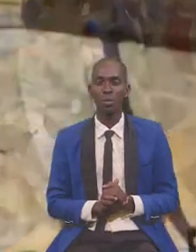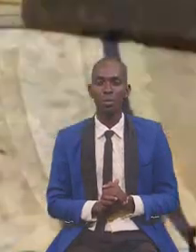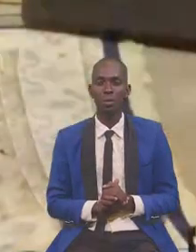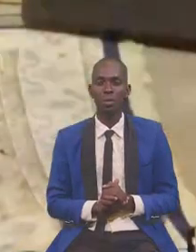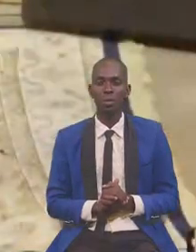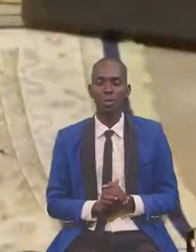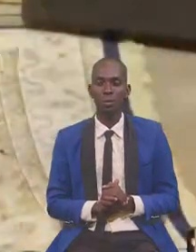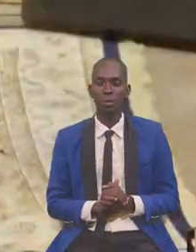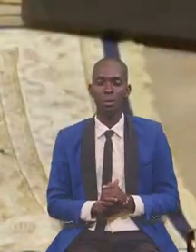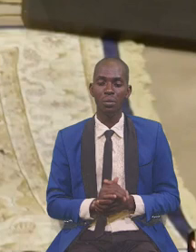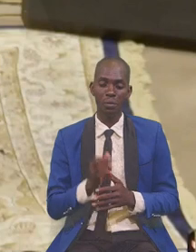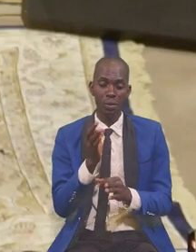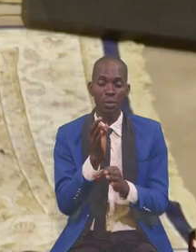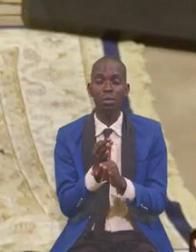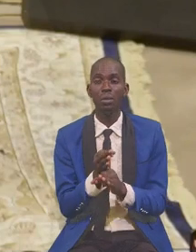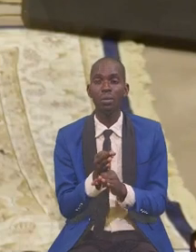Faith.